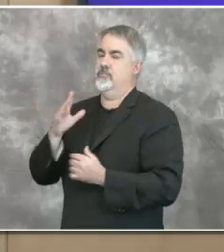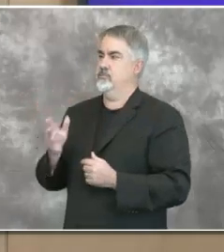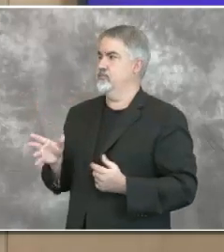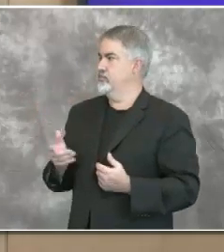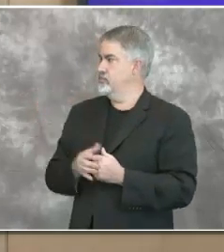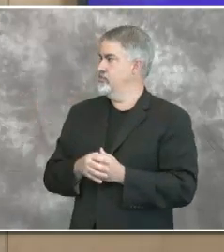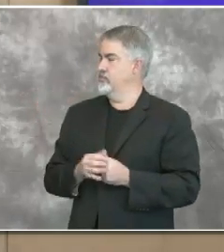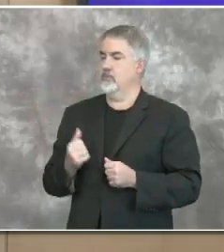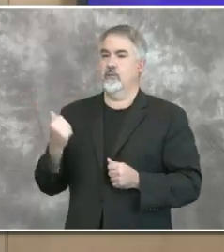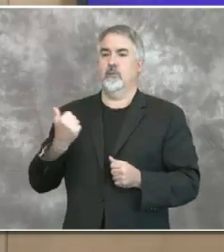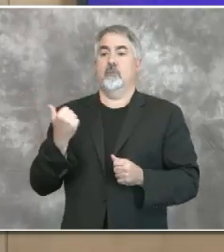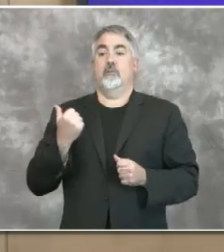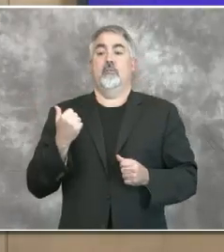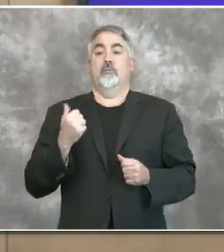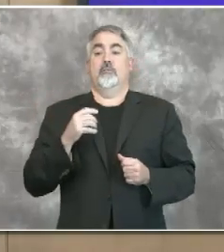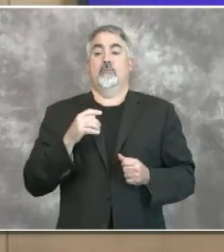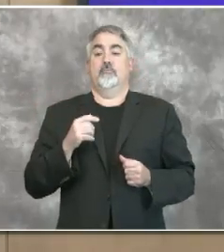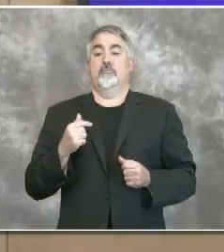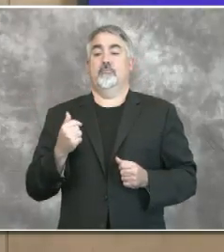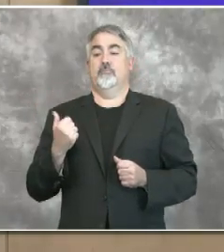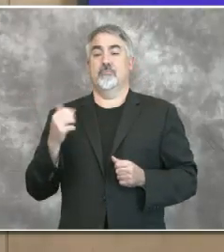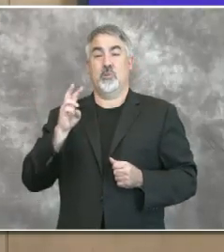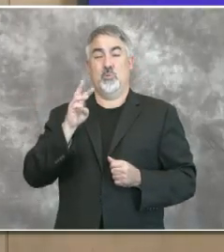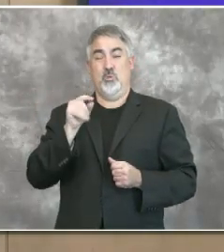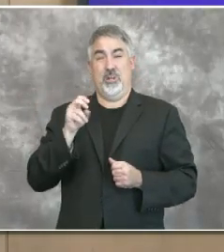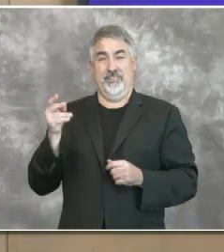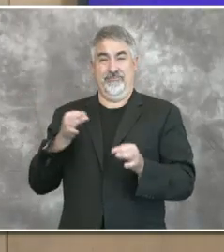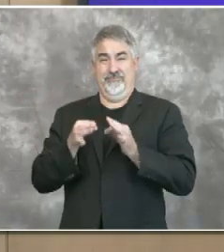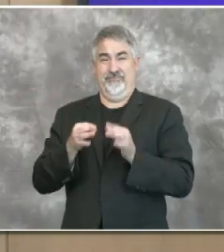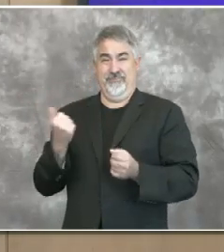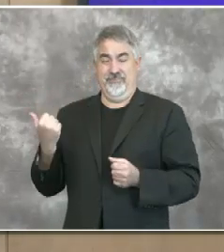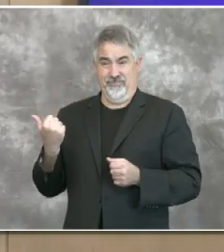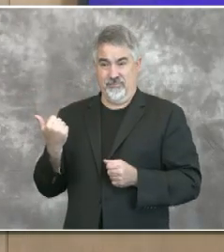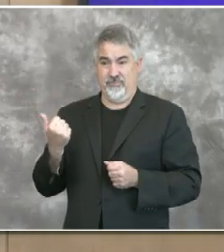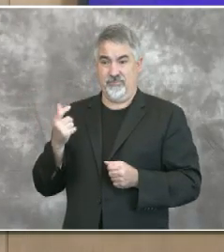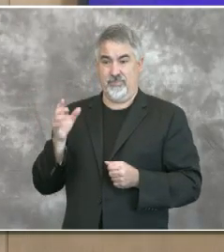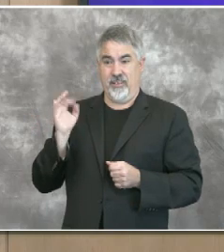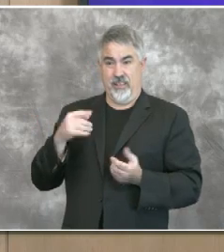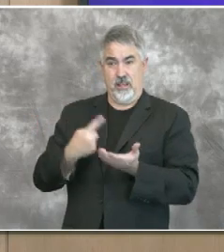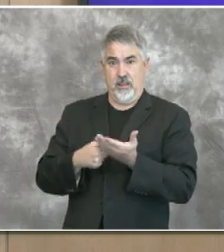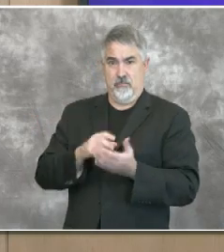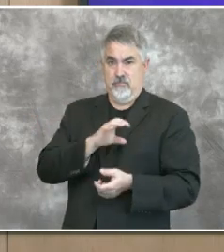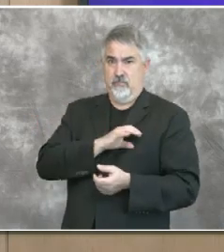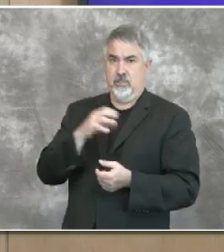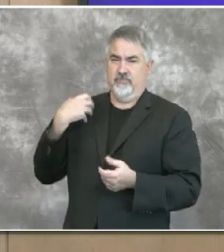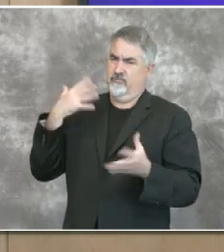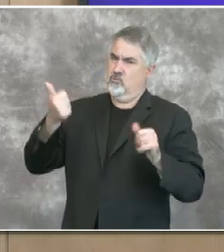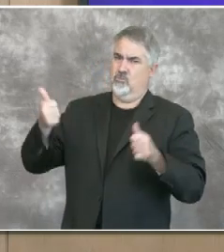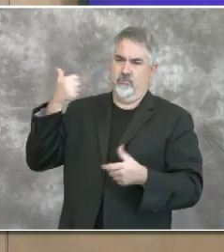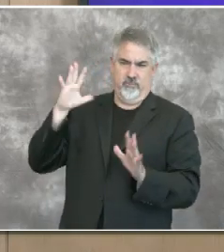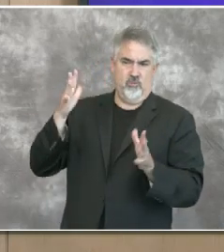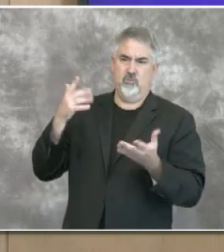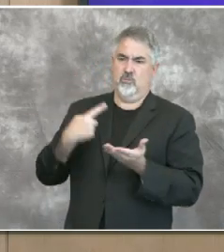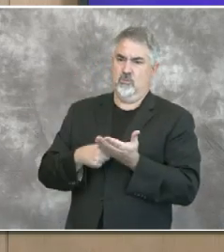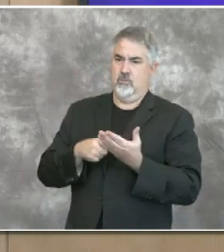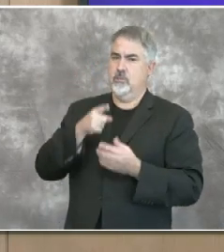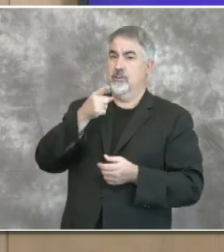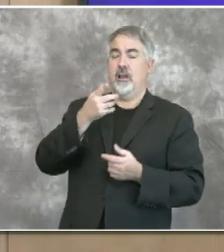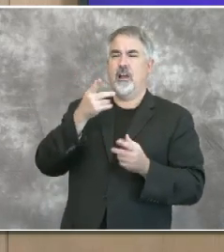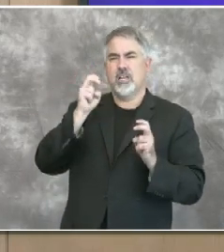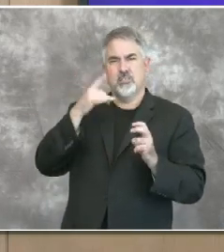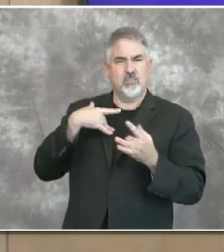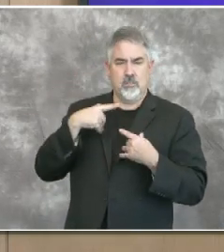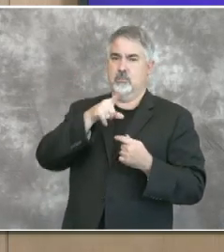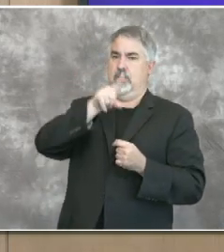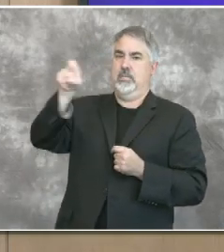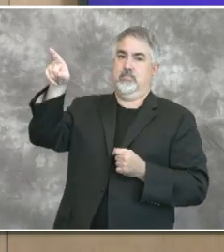I think Dr. Wooten answered the question in terms of the sheriff. If they've had conversations with San Diego PD, you would have to ask them. I think